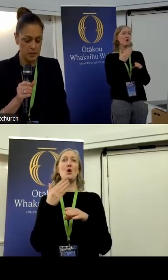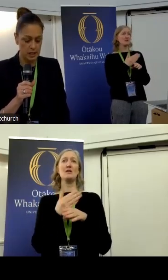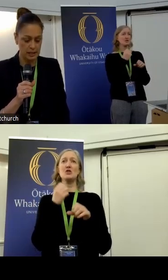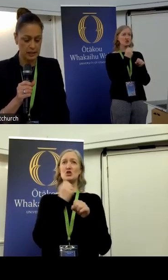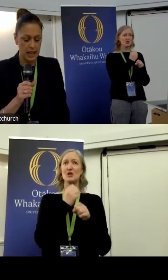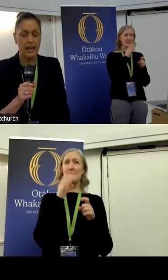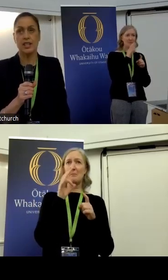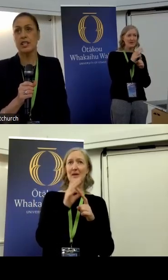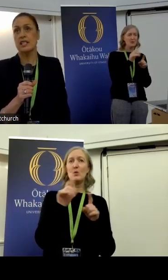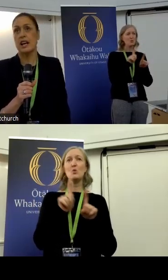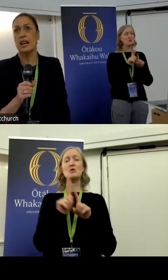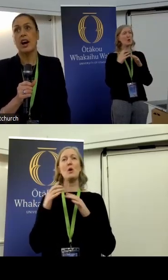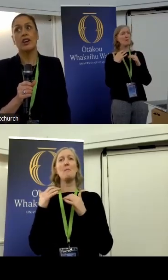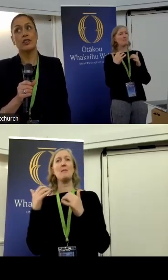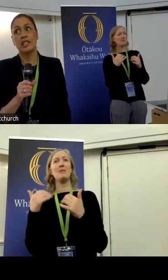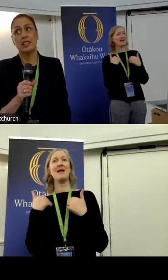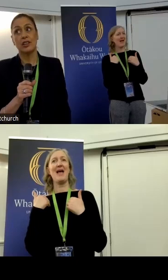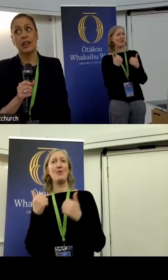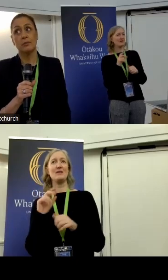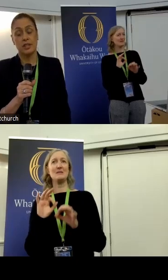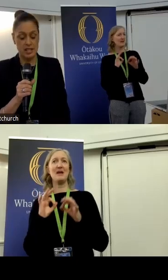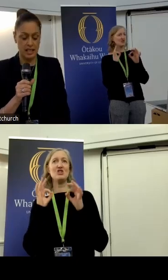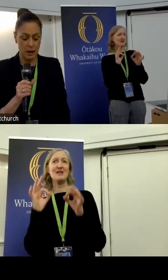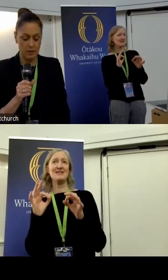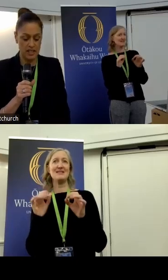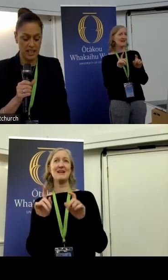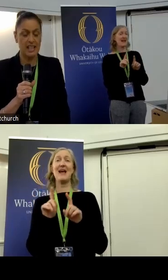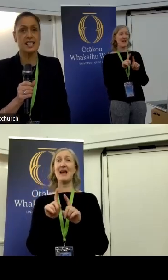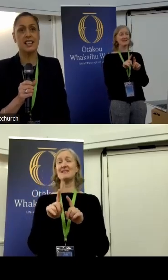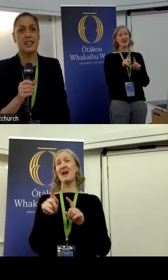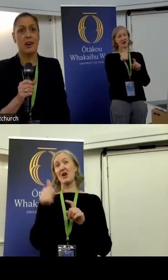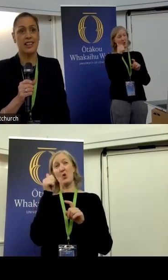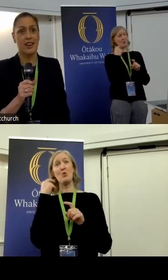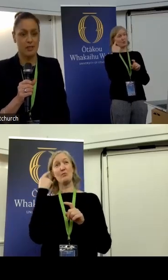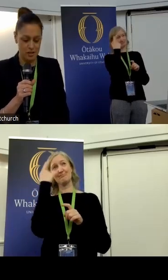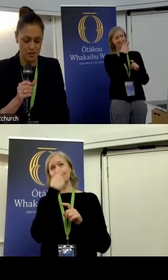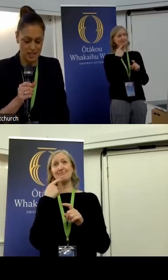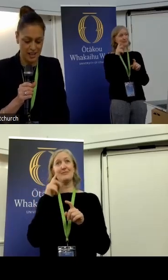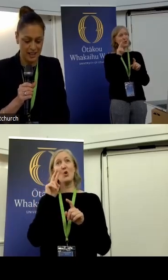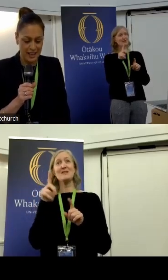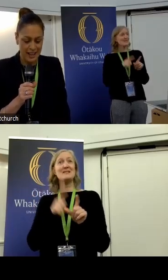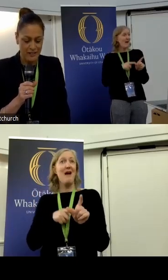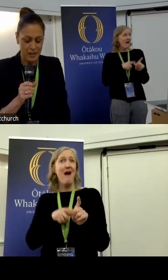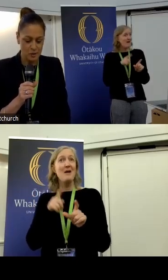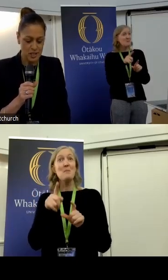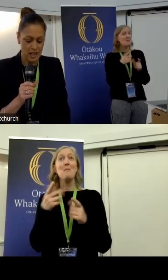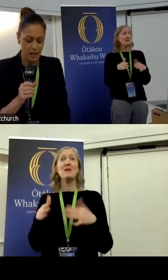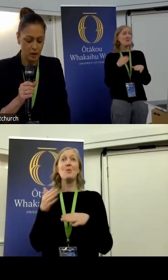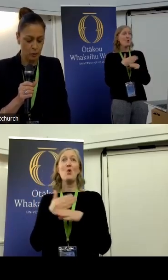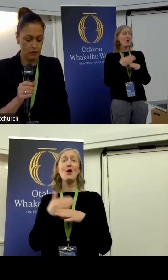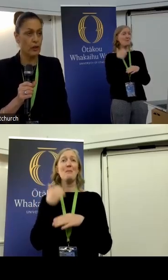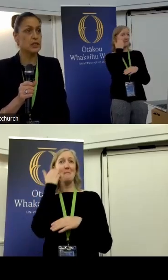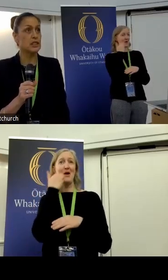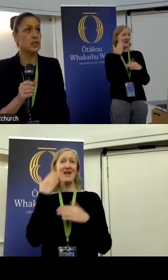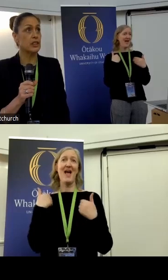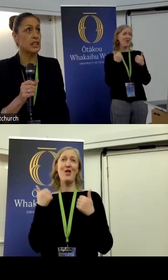medicine specialist. And she's, I know she doesn't look it, but she's had a couple of decades in the Māori health research field. Her